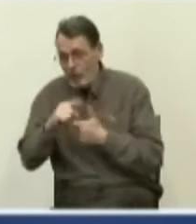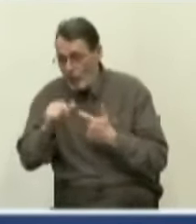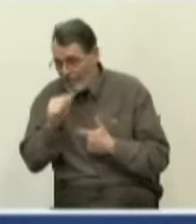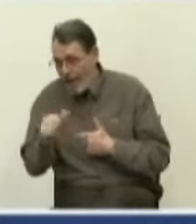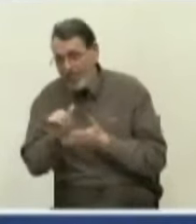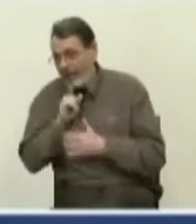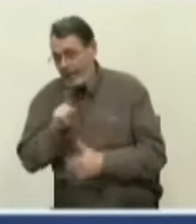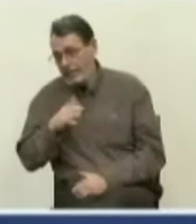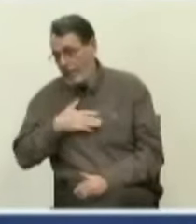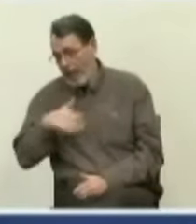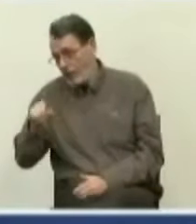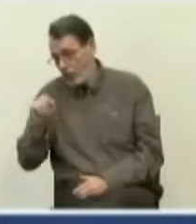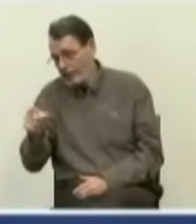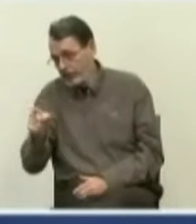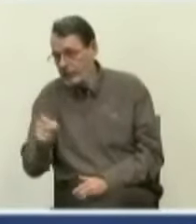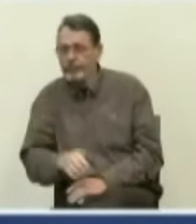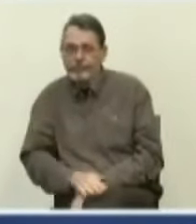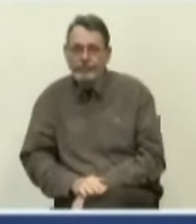question.